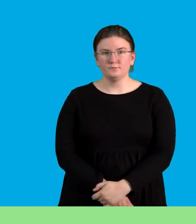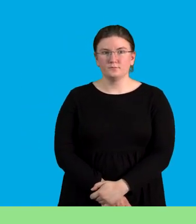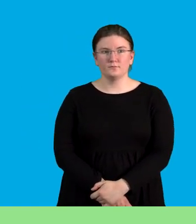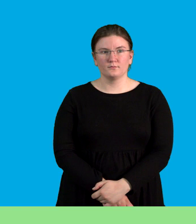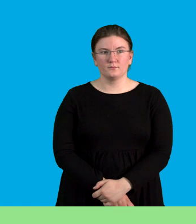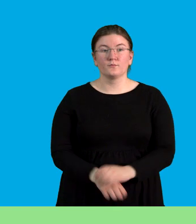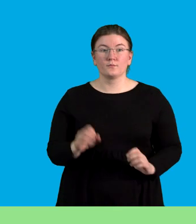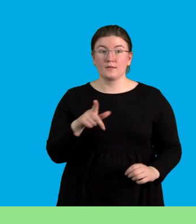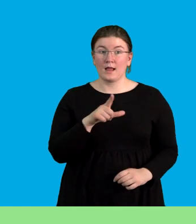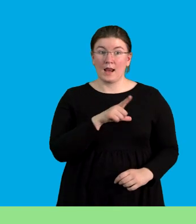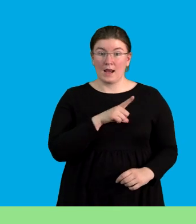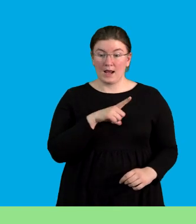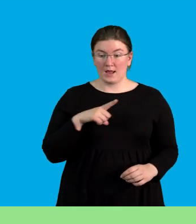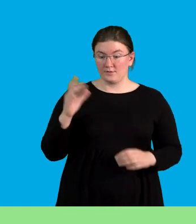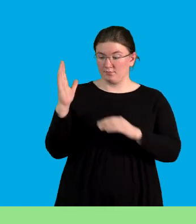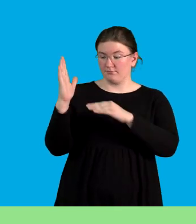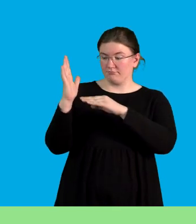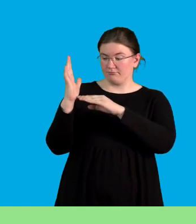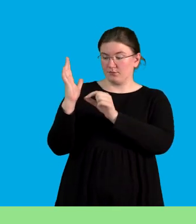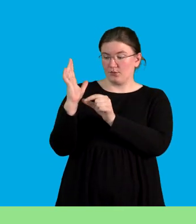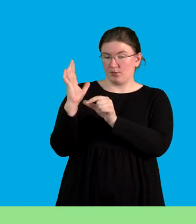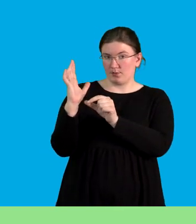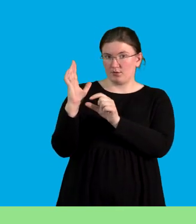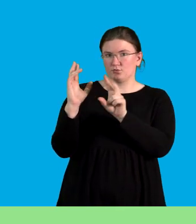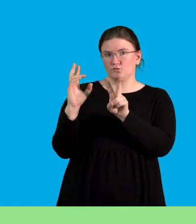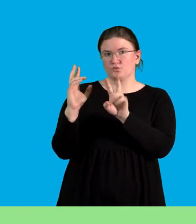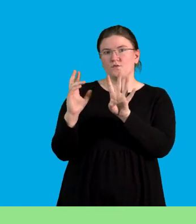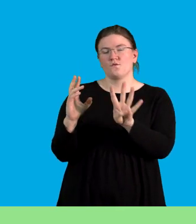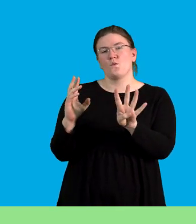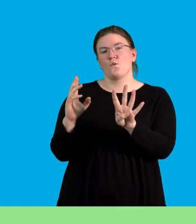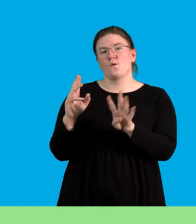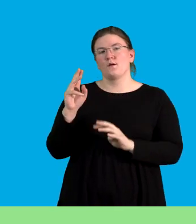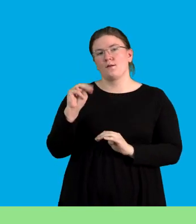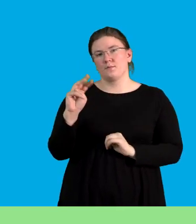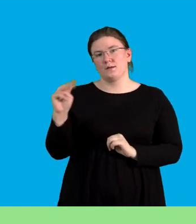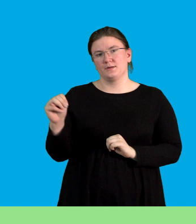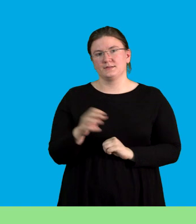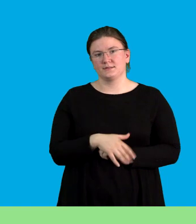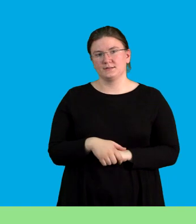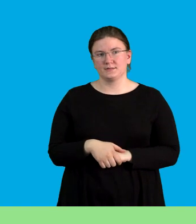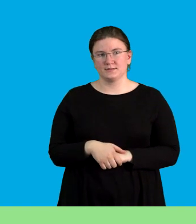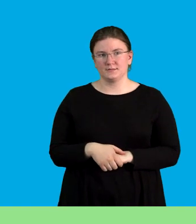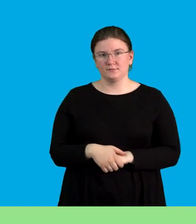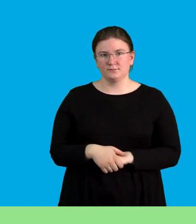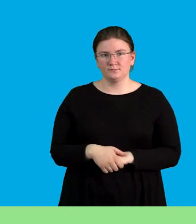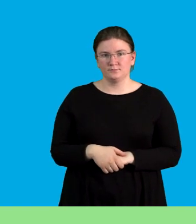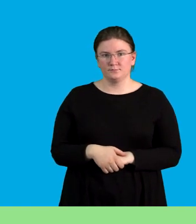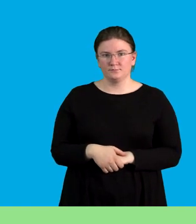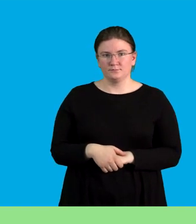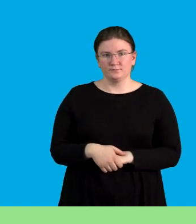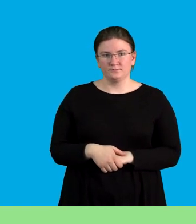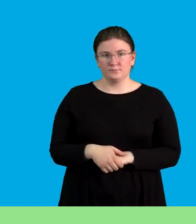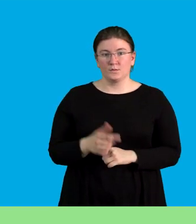Okay, and then the length of the scale bar in millimeters is 24 millimeters.